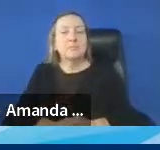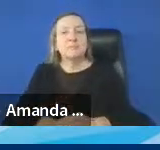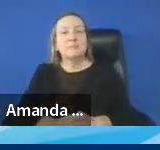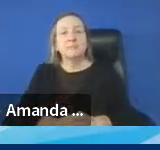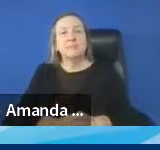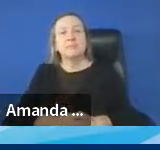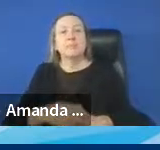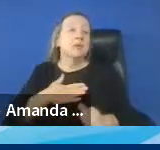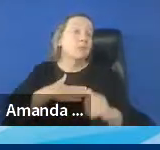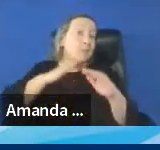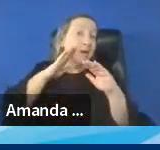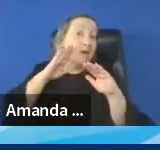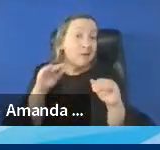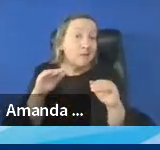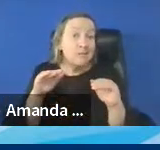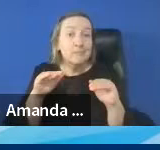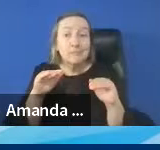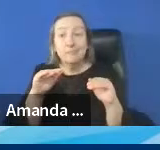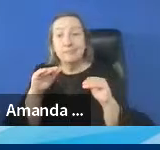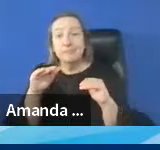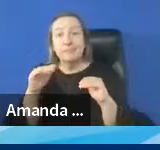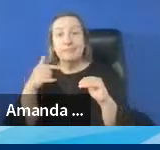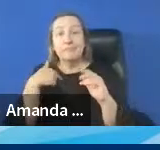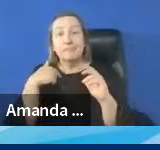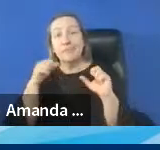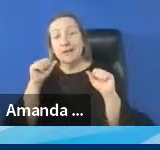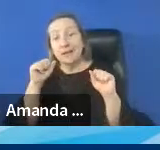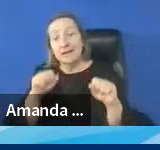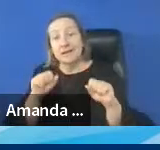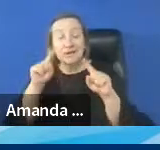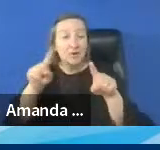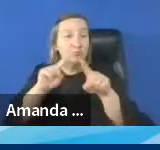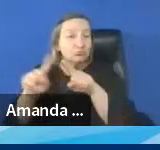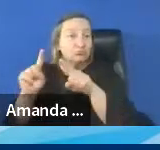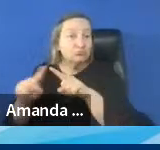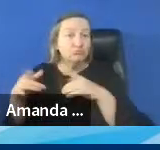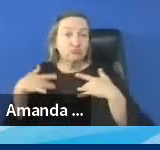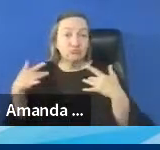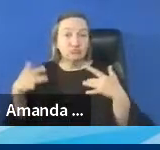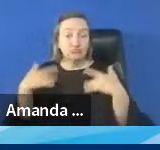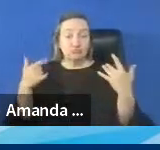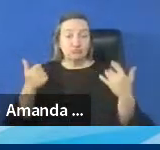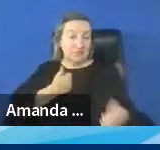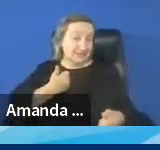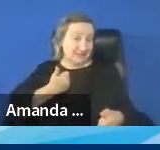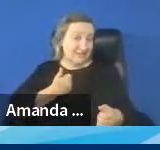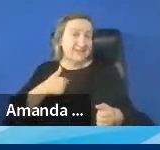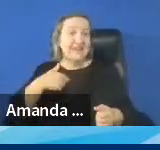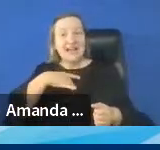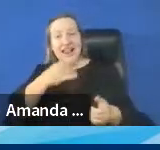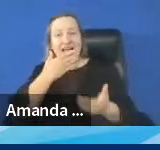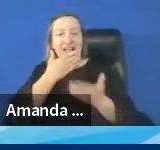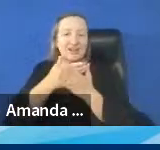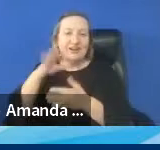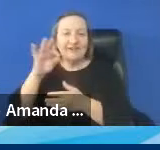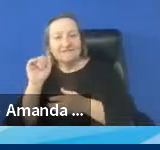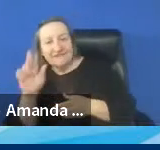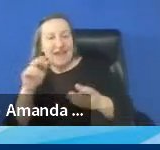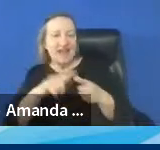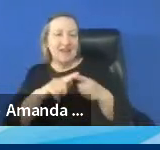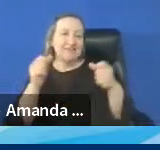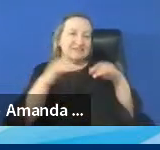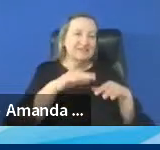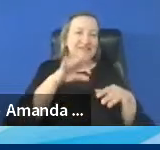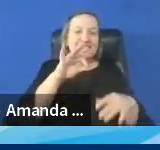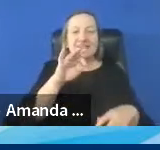It's my hope as that I can be at some of these events, because once again, I like a good fair or festival.